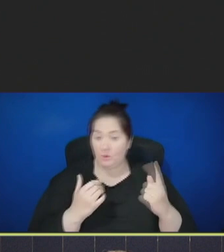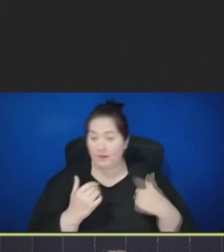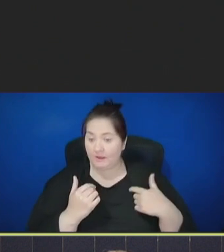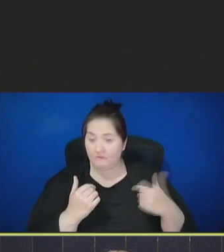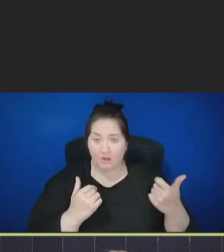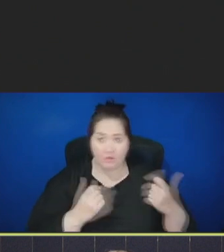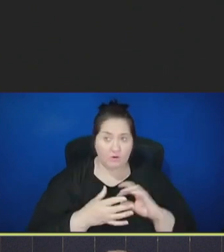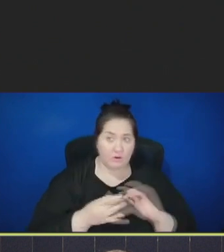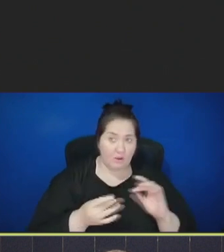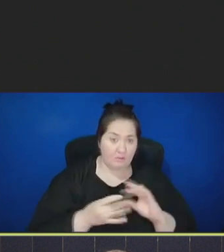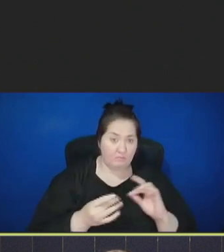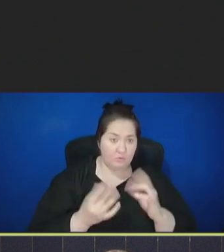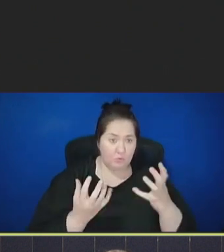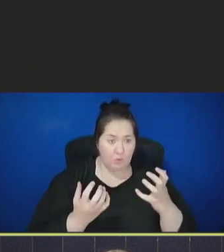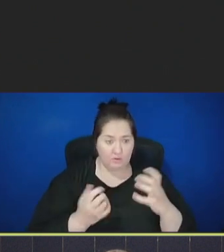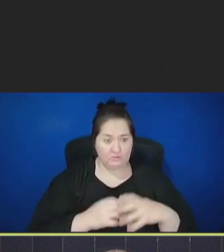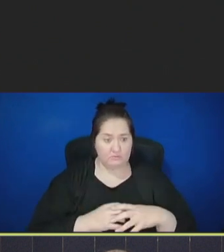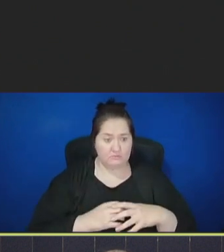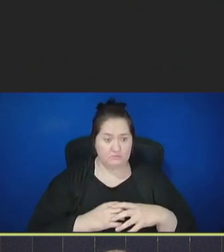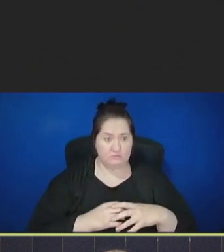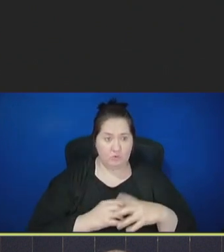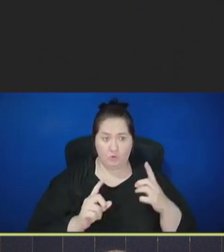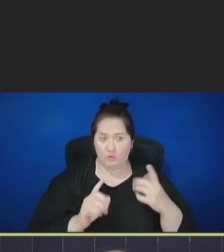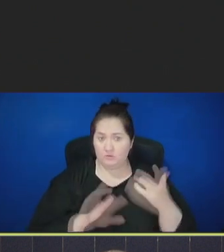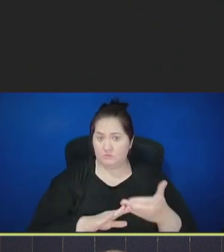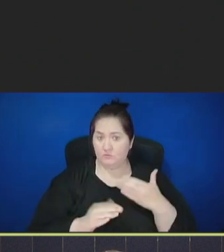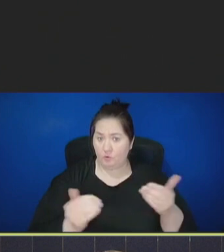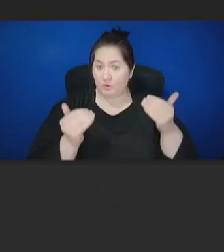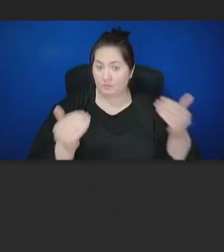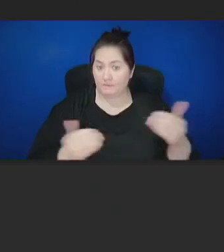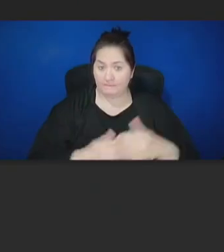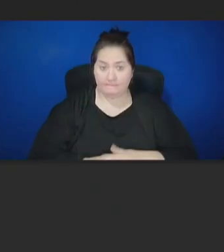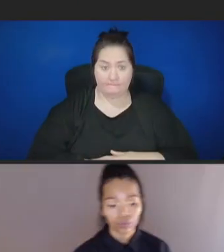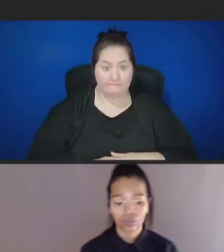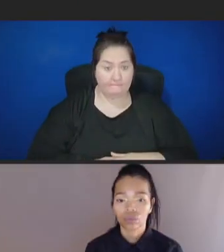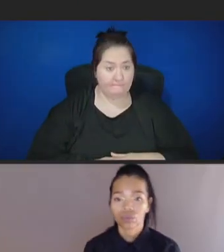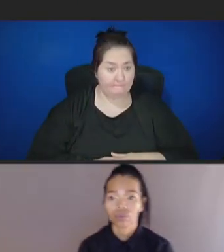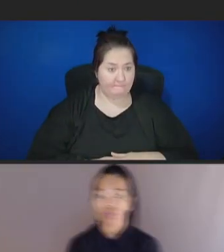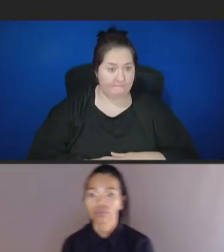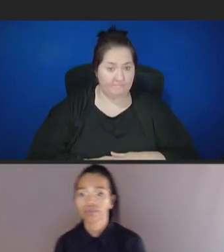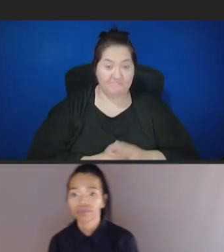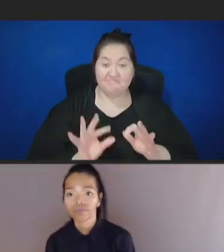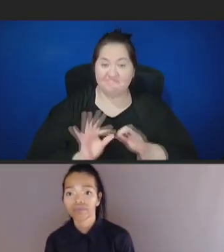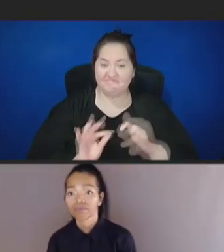any comments they wanted to make about goals before we move on? Go ahead.